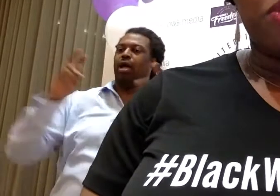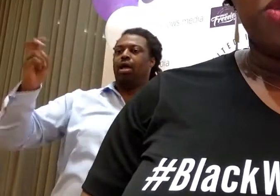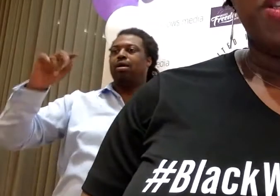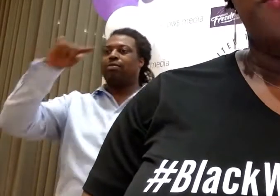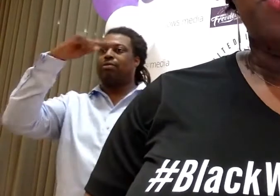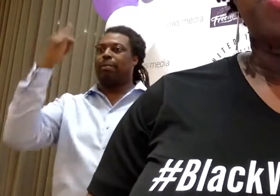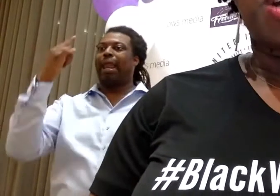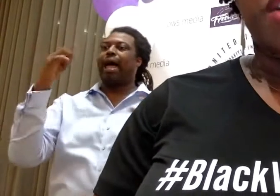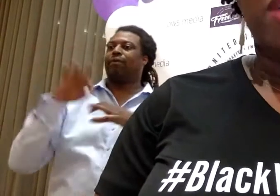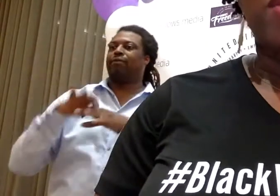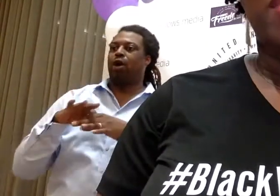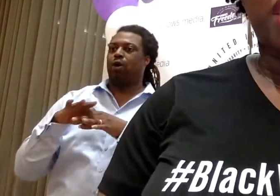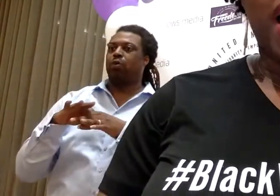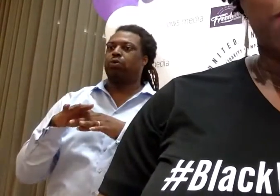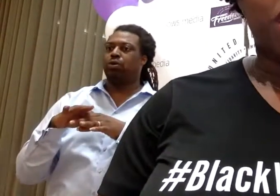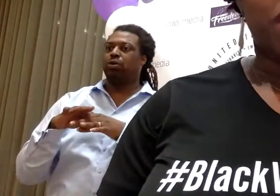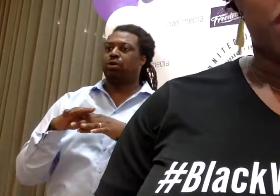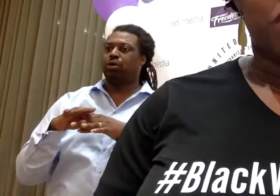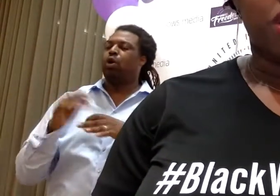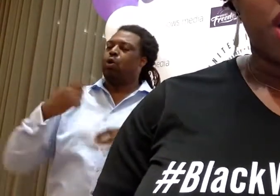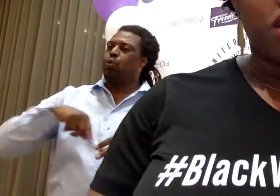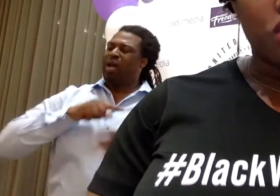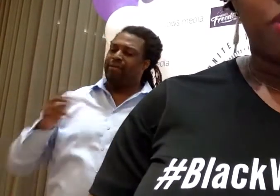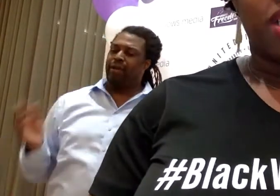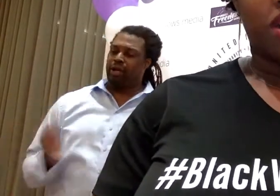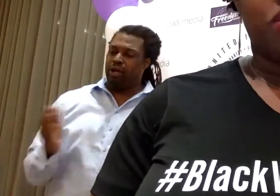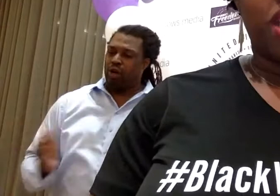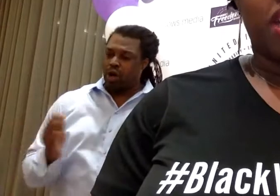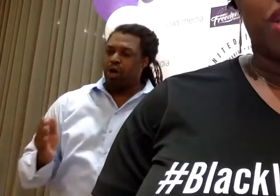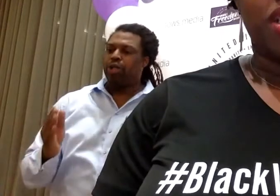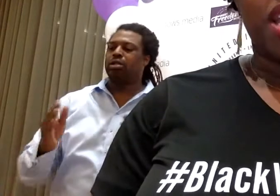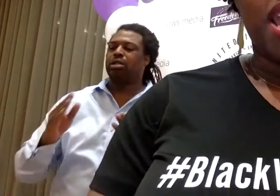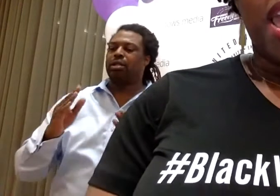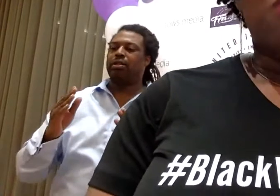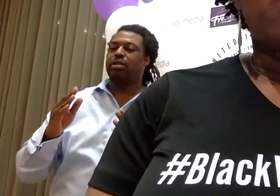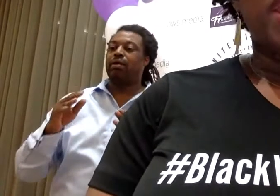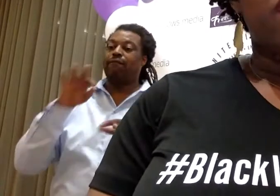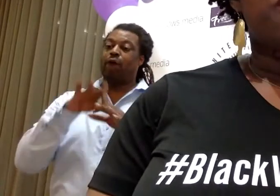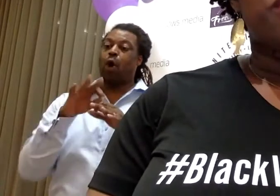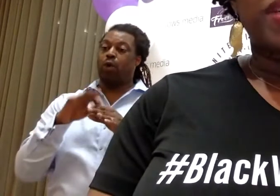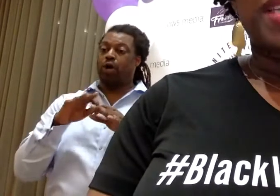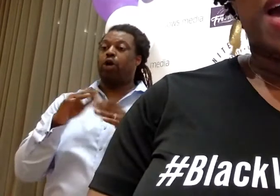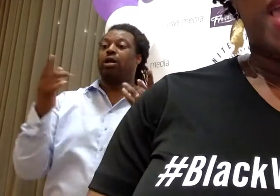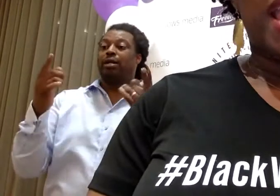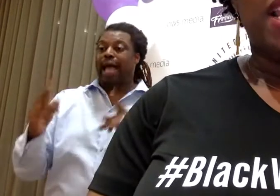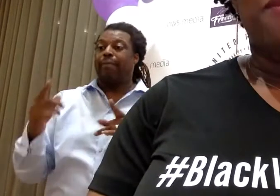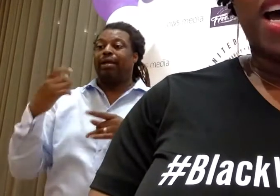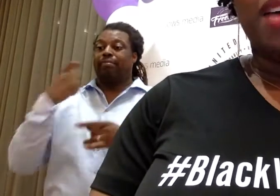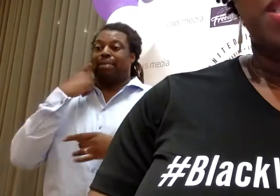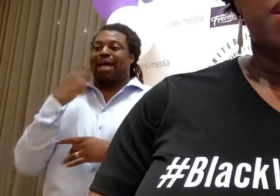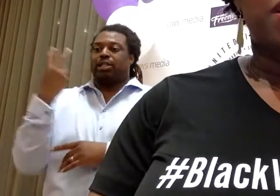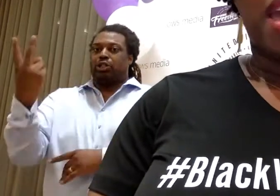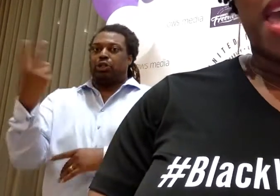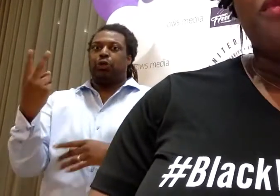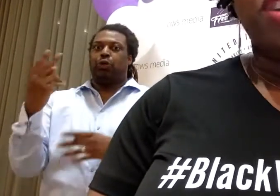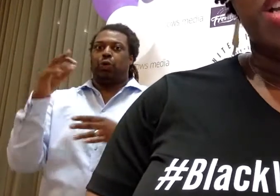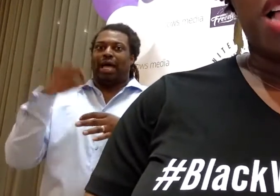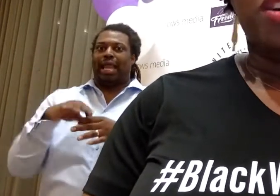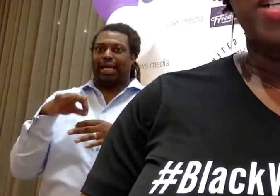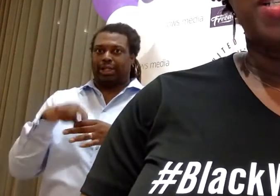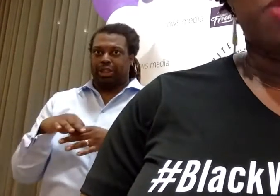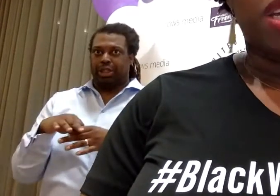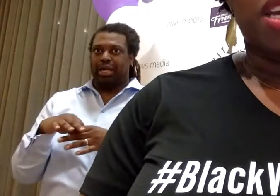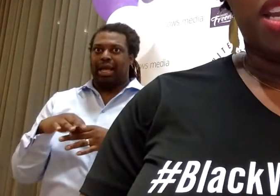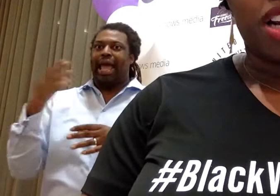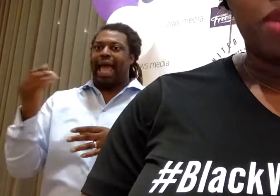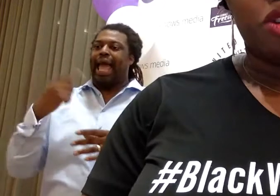gender subgroups in voter turnout in the last two presidential elections, and we influence how 85 cents to every